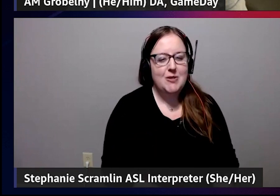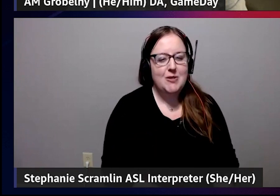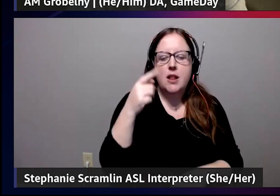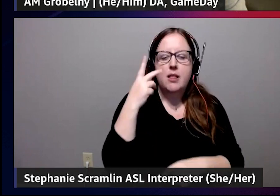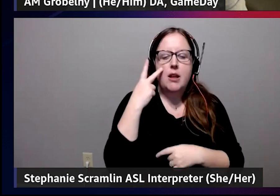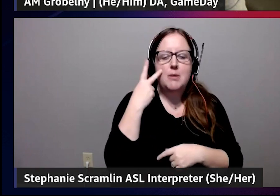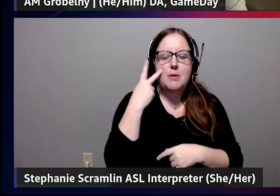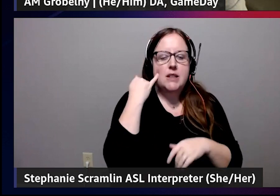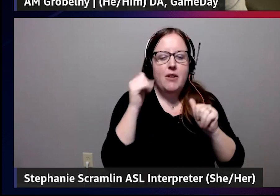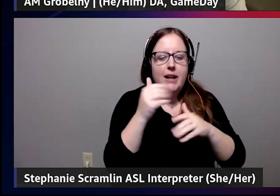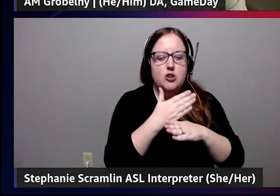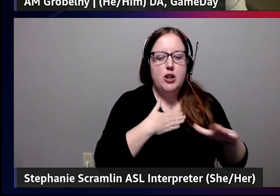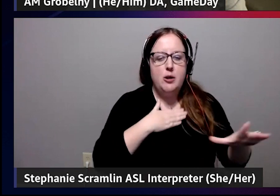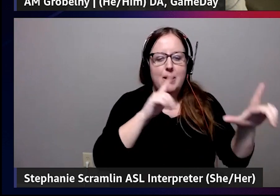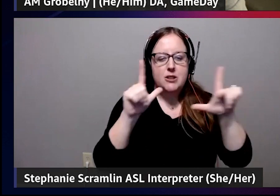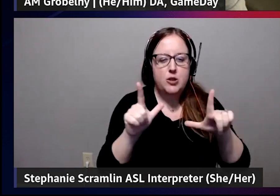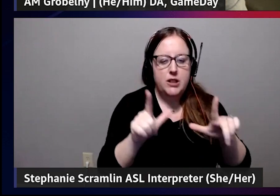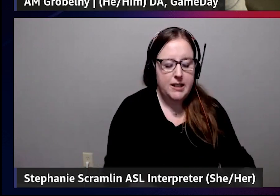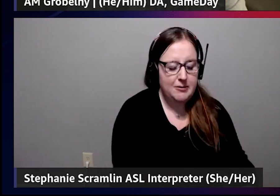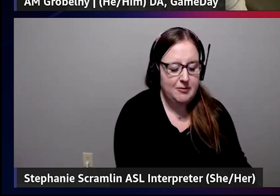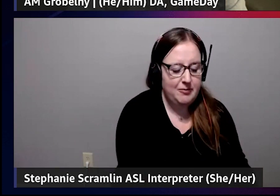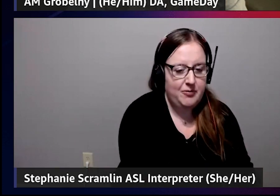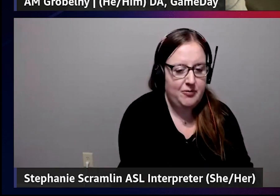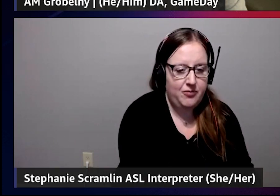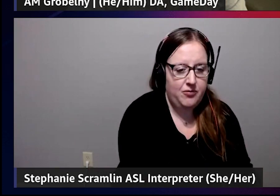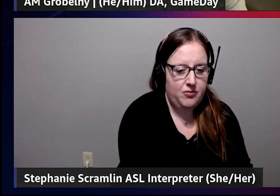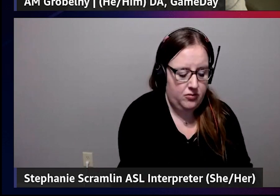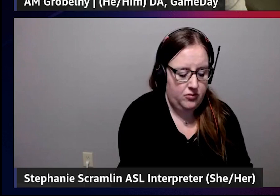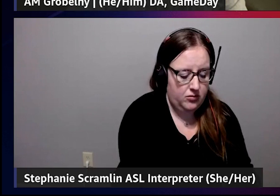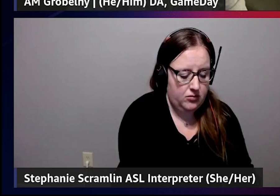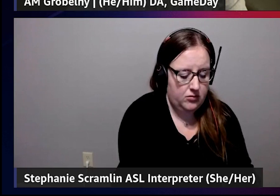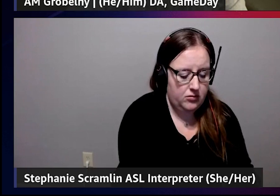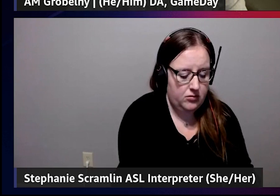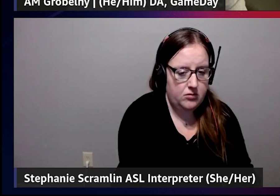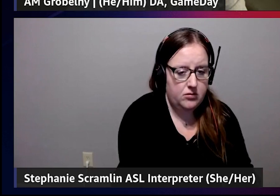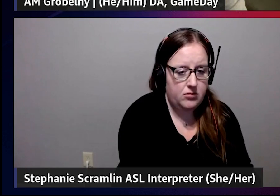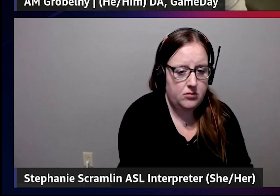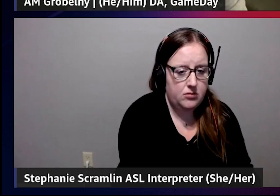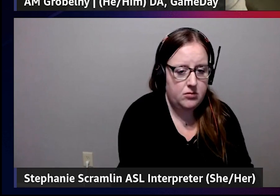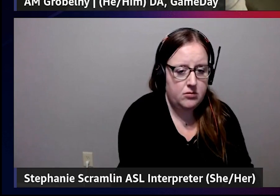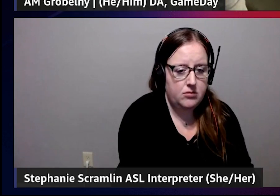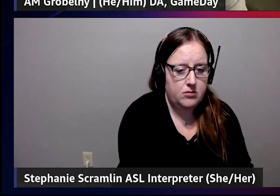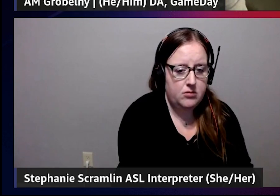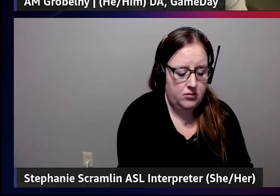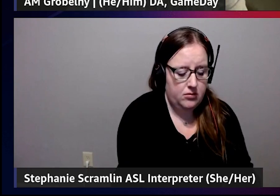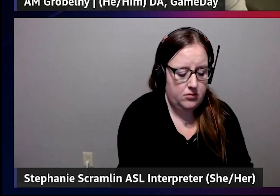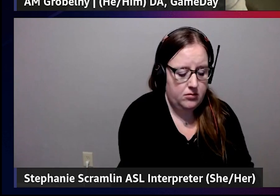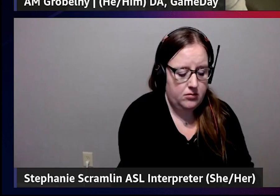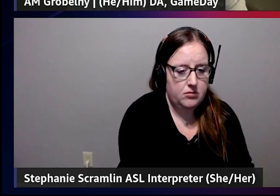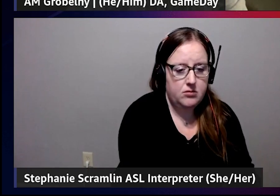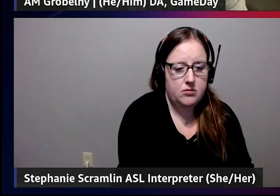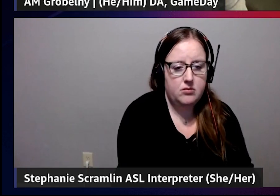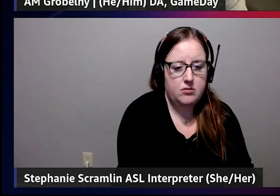I can share my screen here. Okay, great.